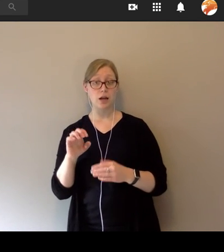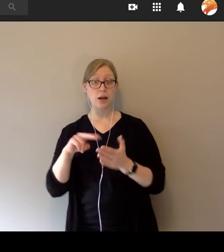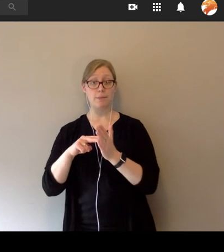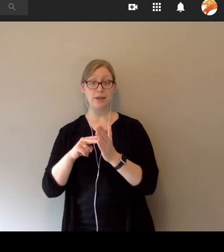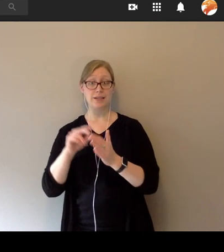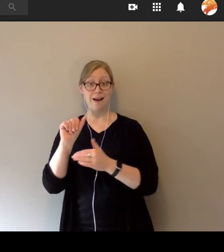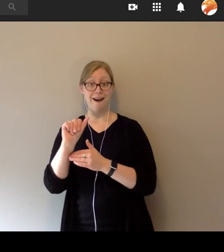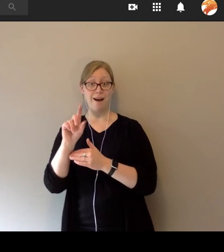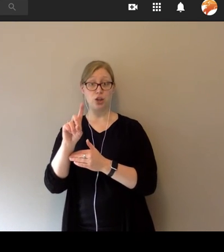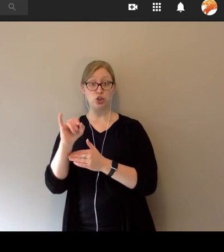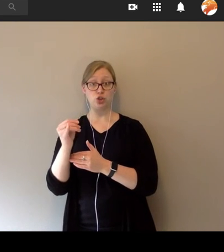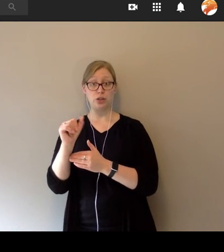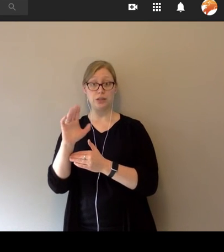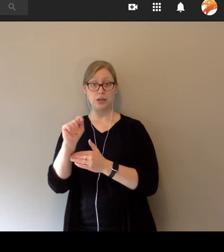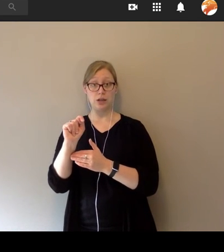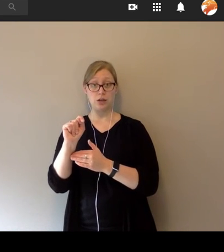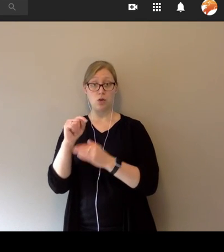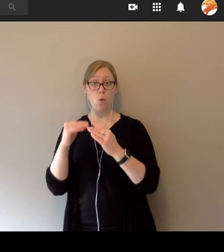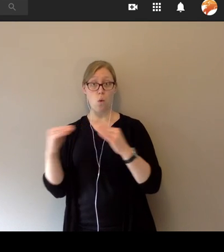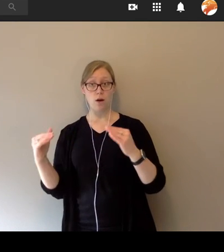that's going to help us set up our ratios.